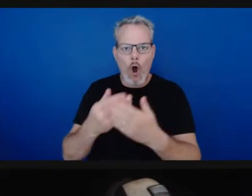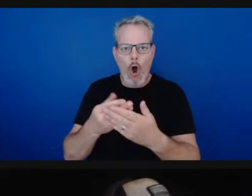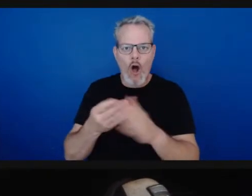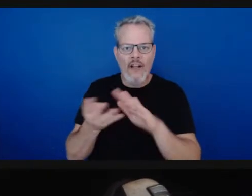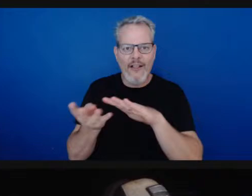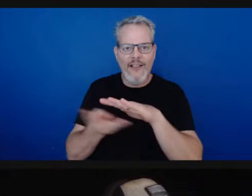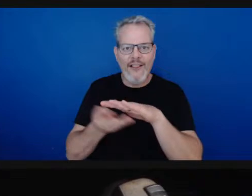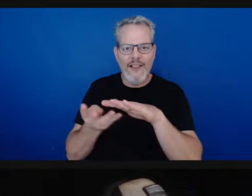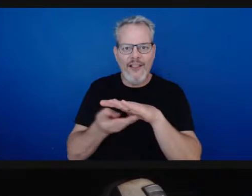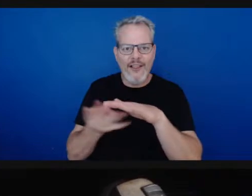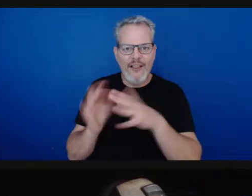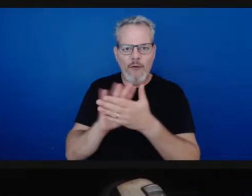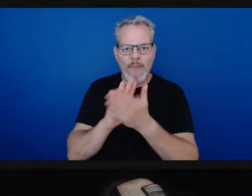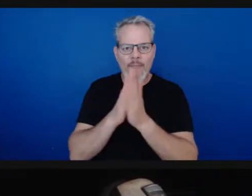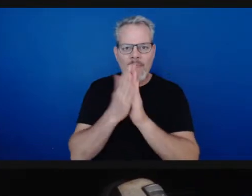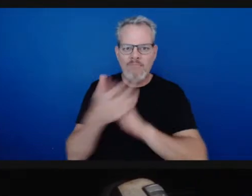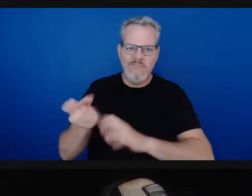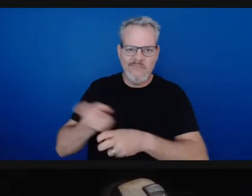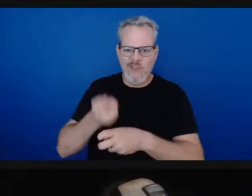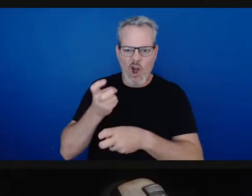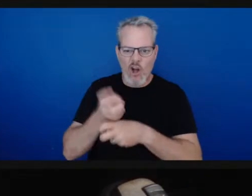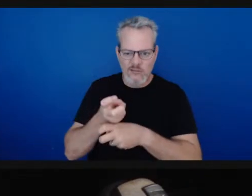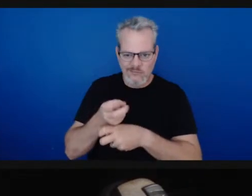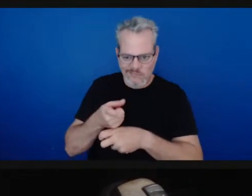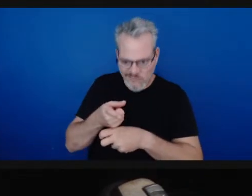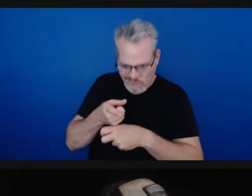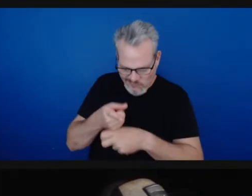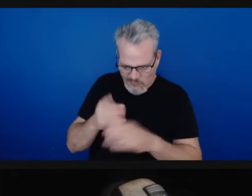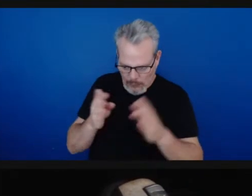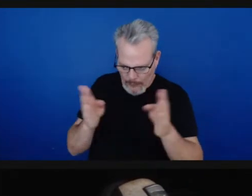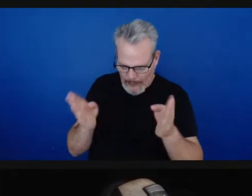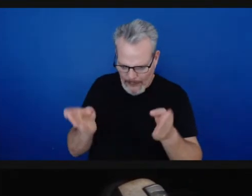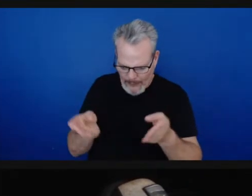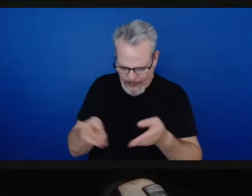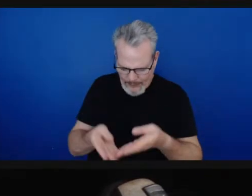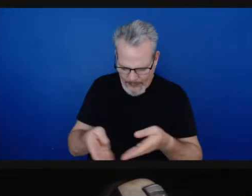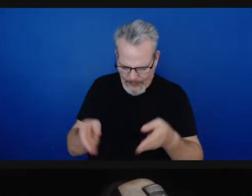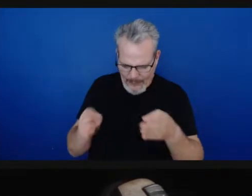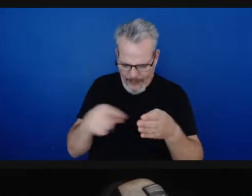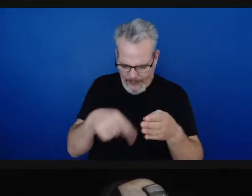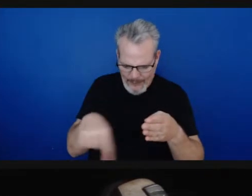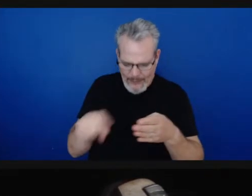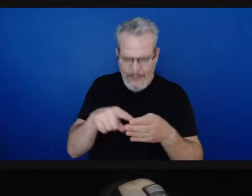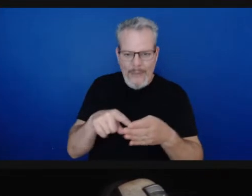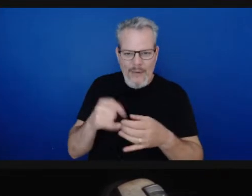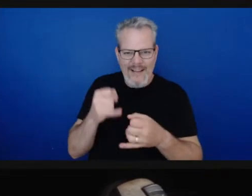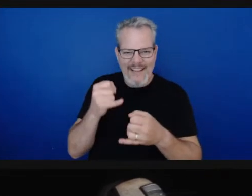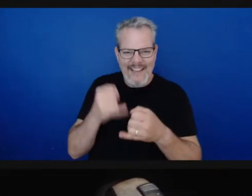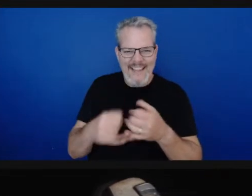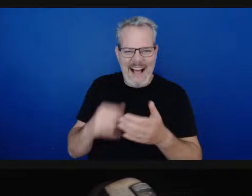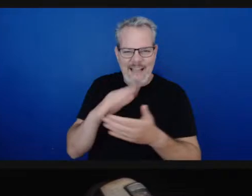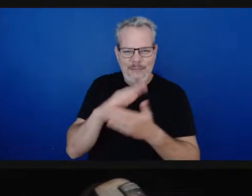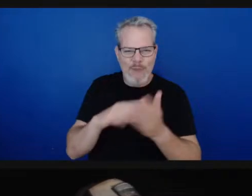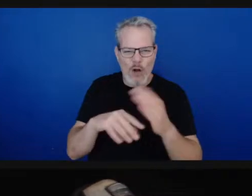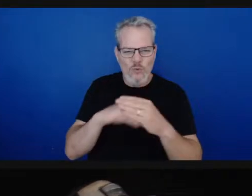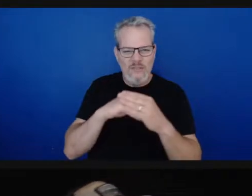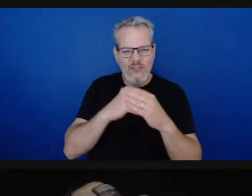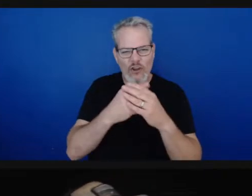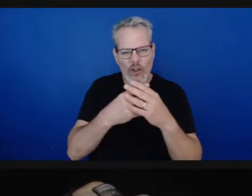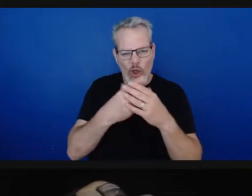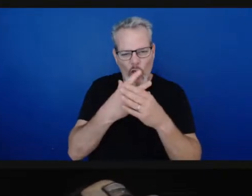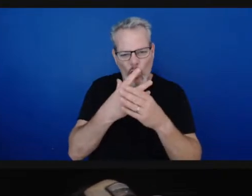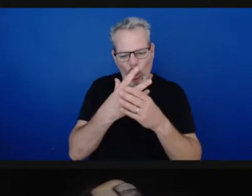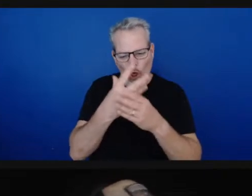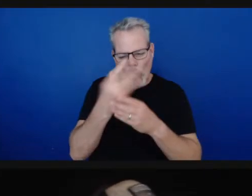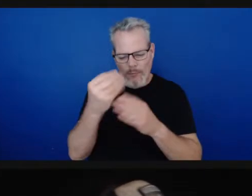as it hardens. So you see this is the bottom part of this tube is filled with the last bit that was draining out. It has that shape, that